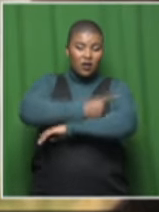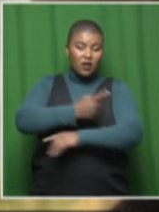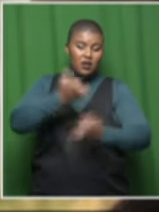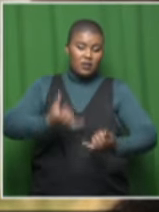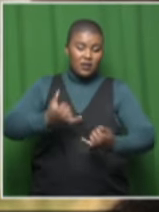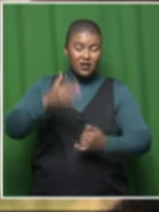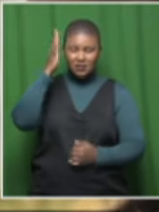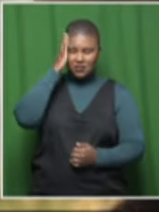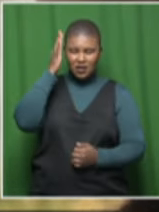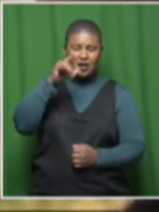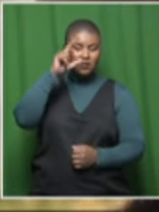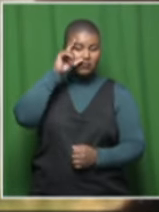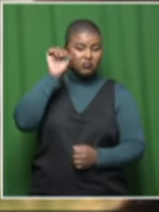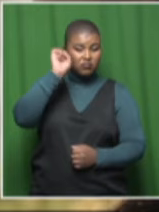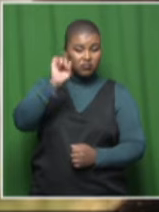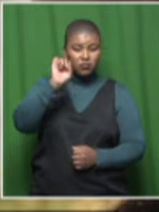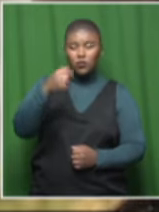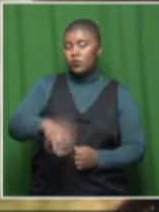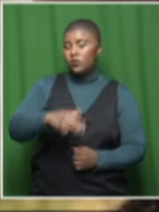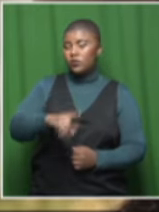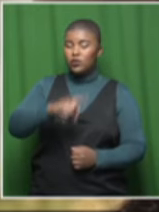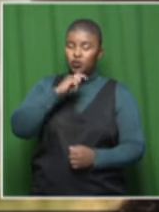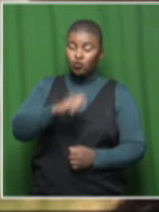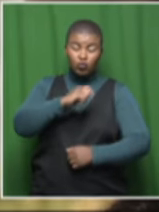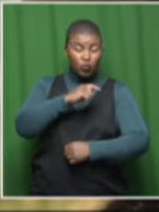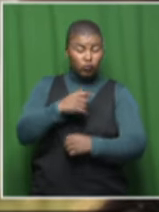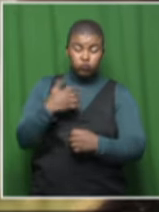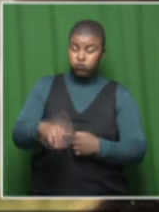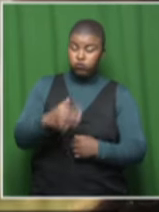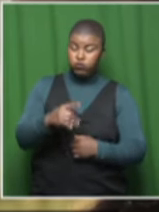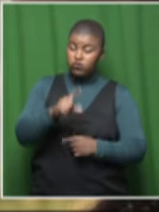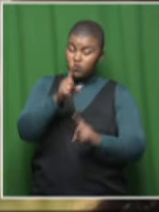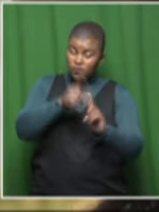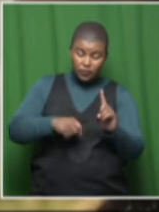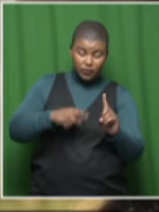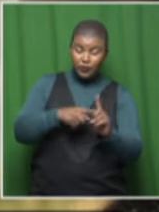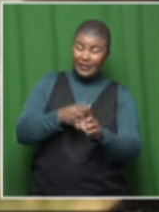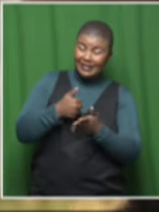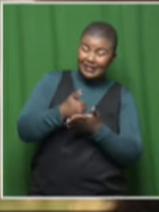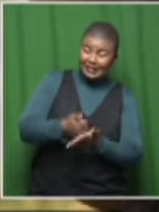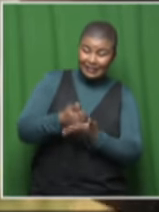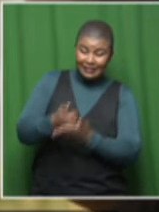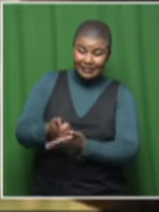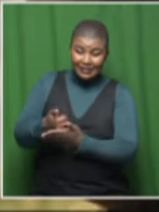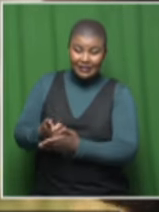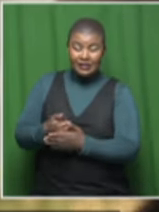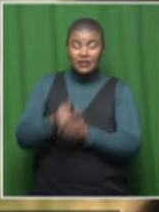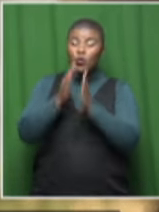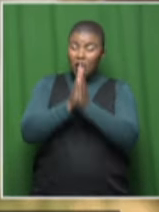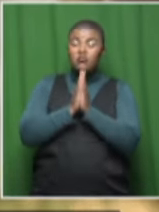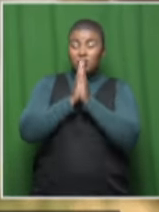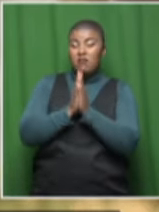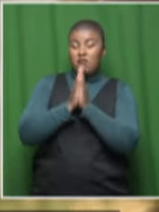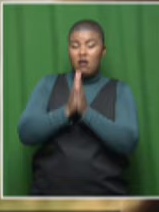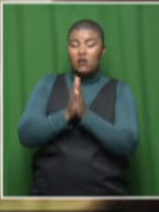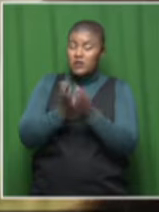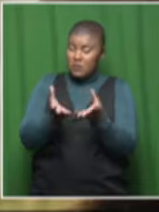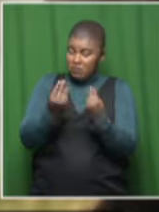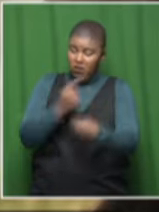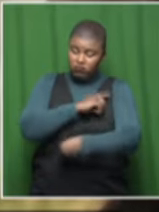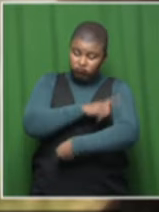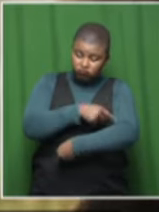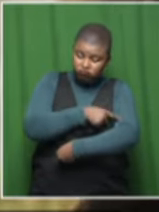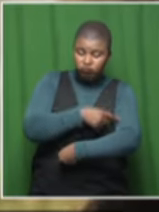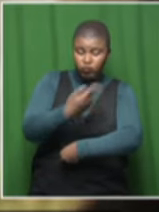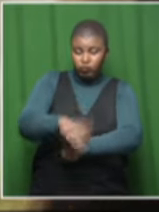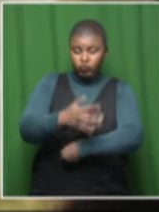uShenge bebamba iqhaza elikhulu. Ube namandla kakhulu, ubesiza ekuthandazeni, iyona into ebemnika amandla ukuthi